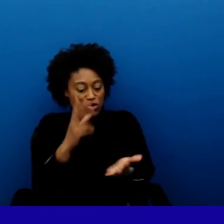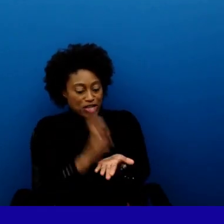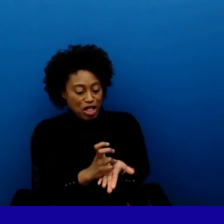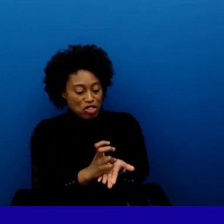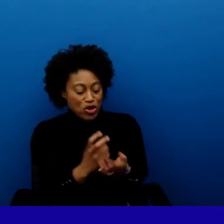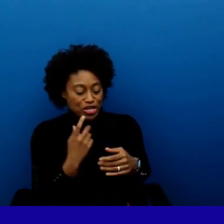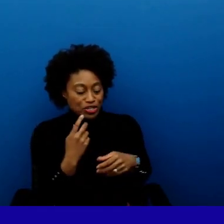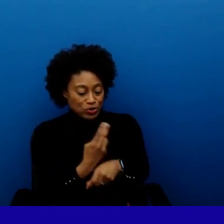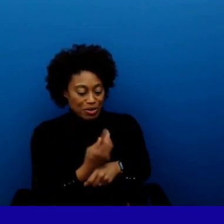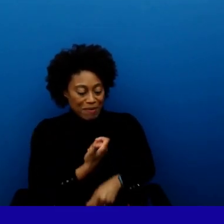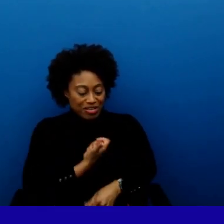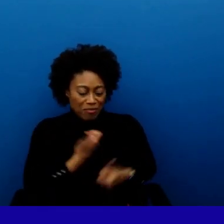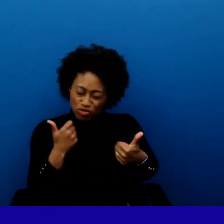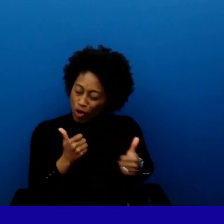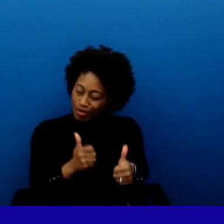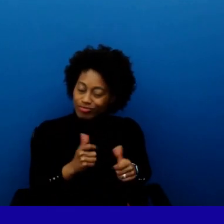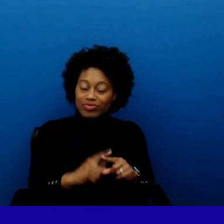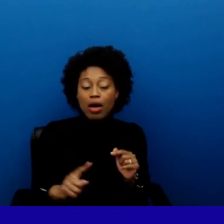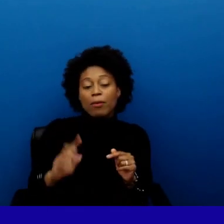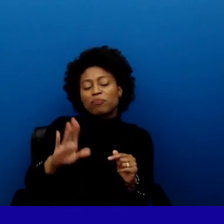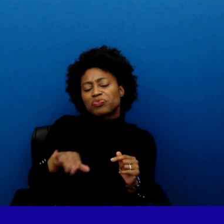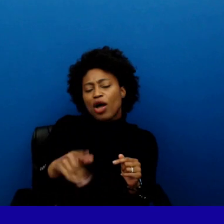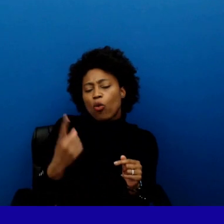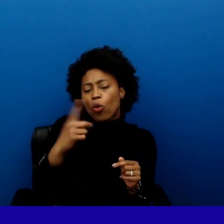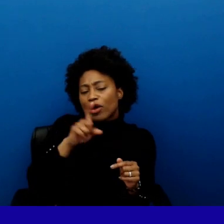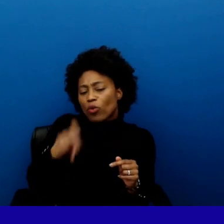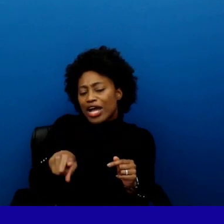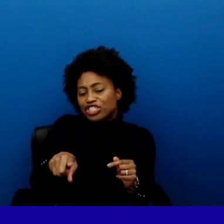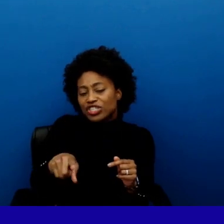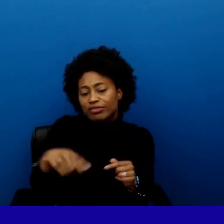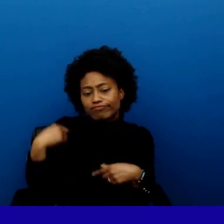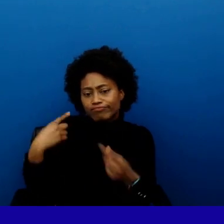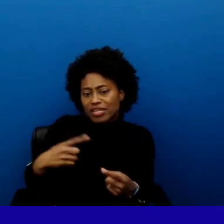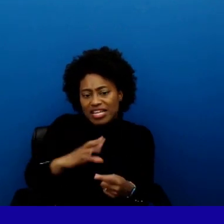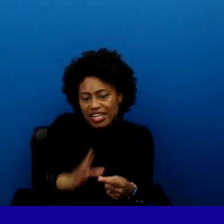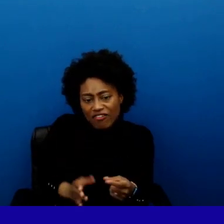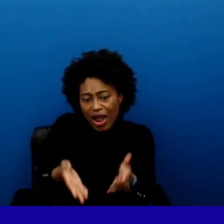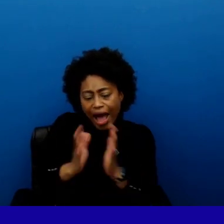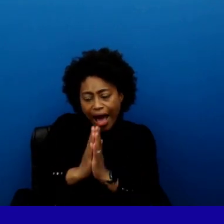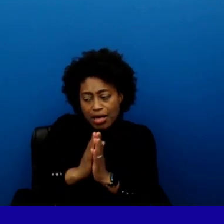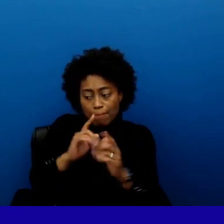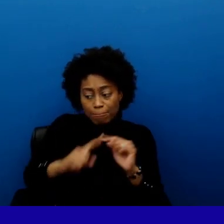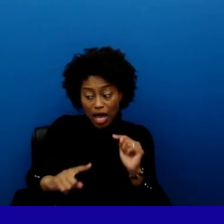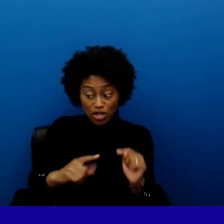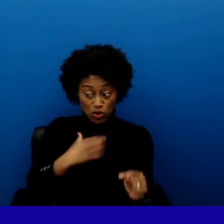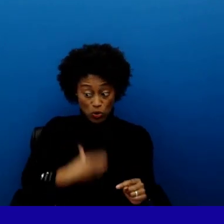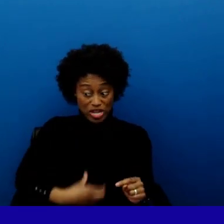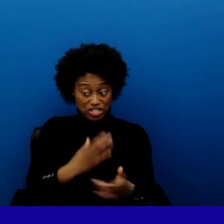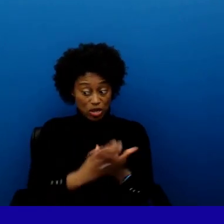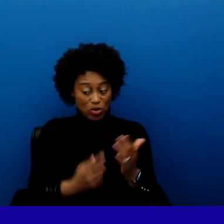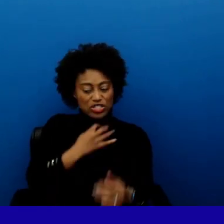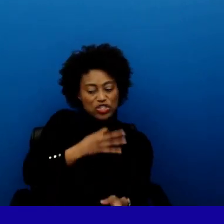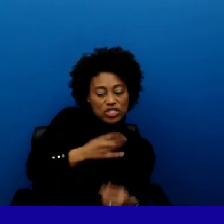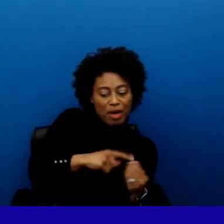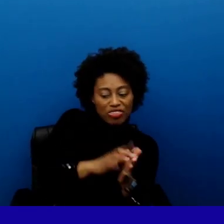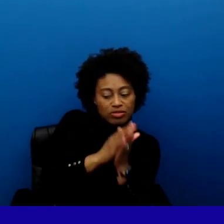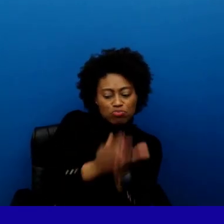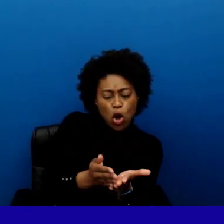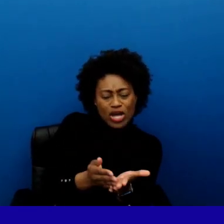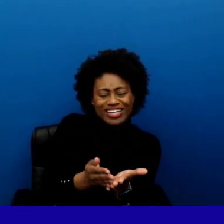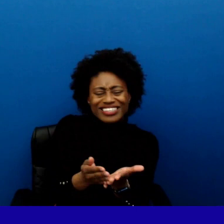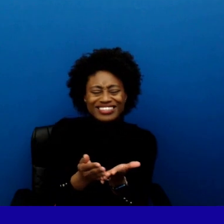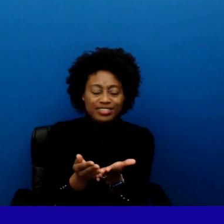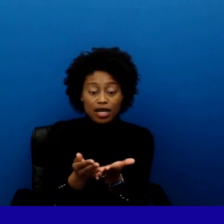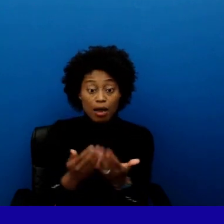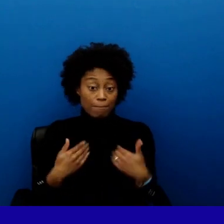that and try to work on it myself. What is a question that you've not been asked that you wish you would be asked about this